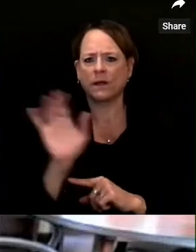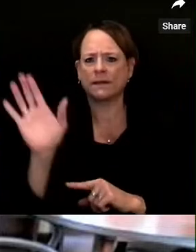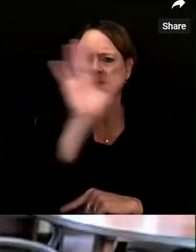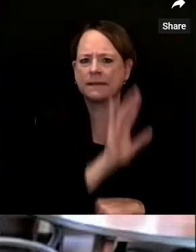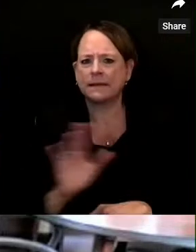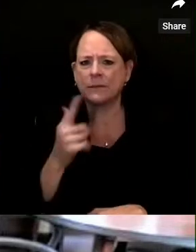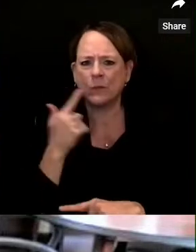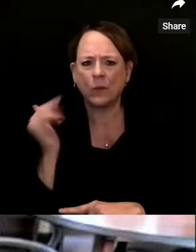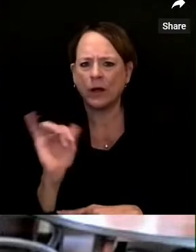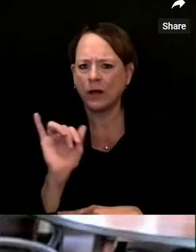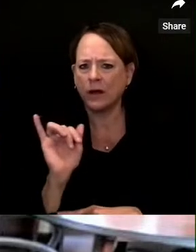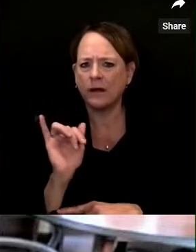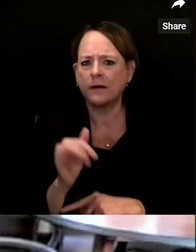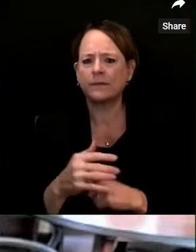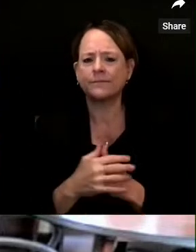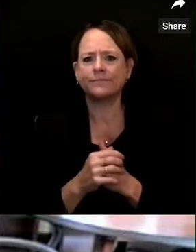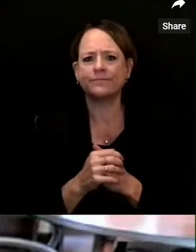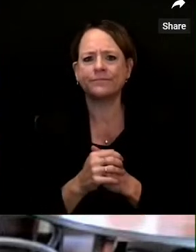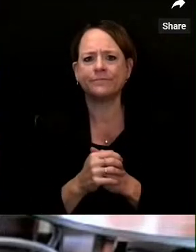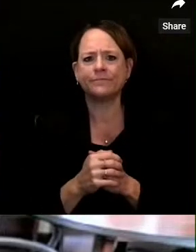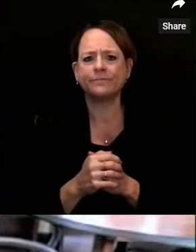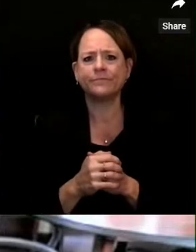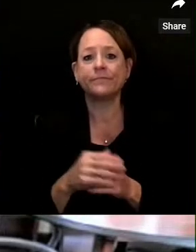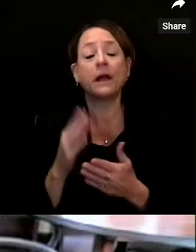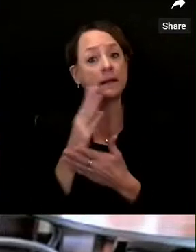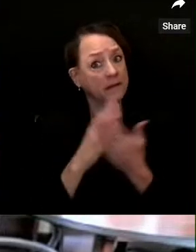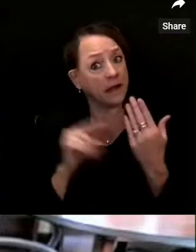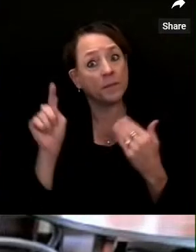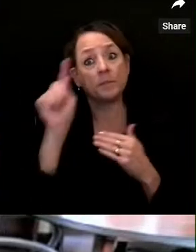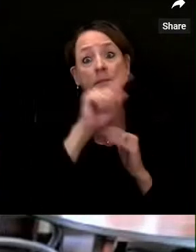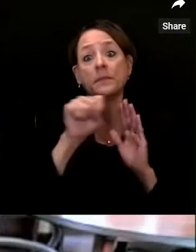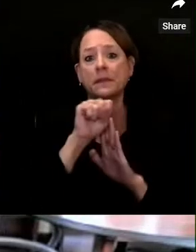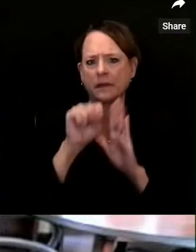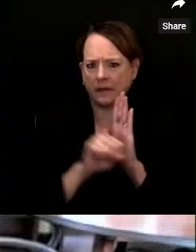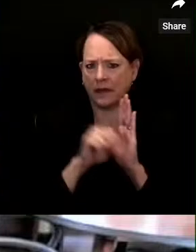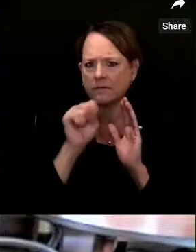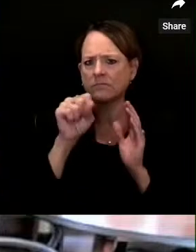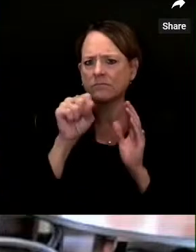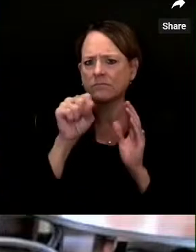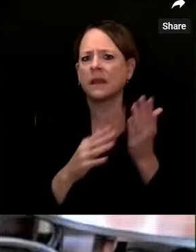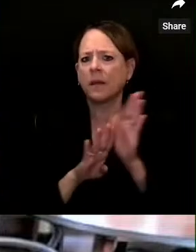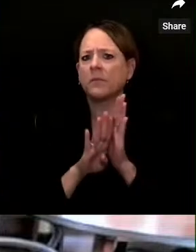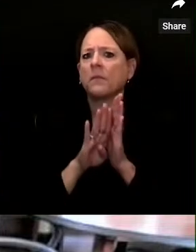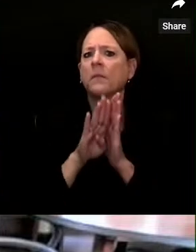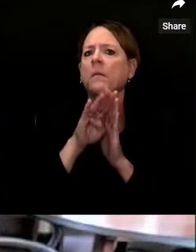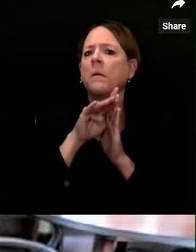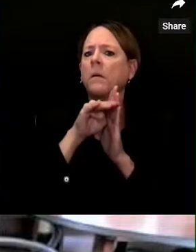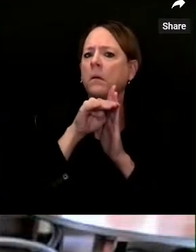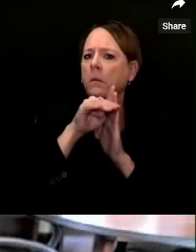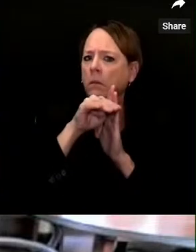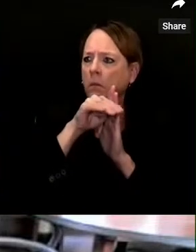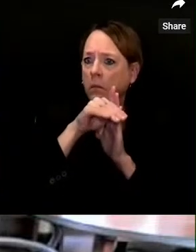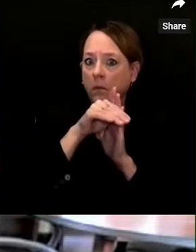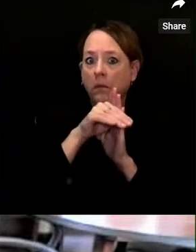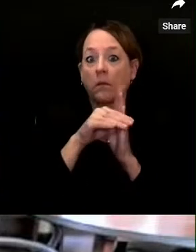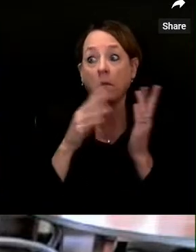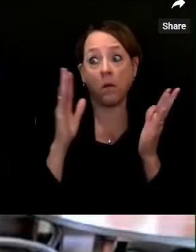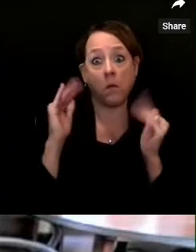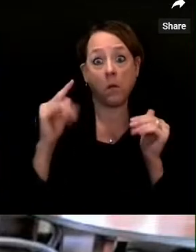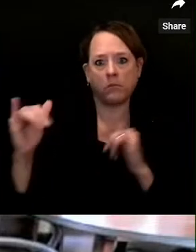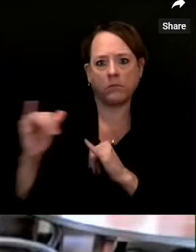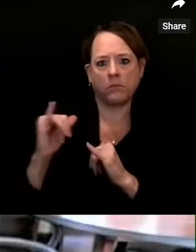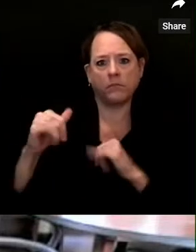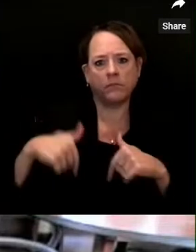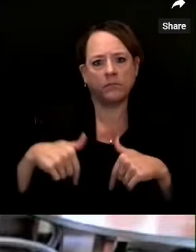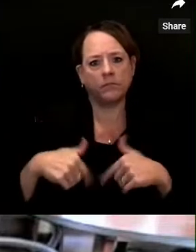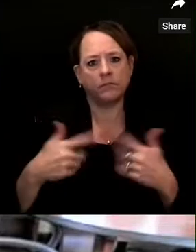that tells us that that is what is ahead of us. The challenge that I would offer all of us is the fastest way to